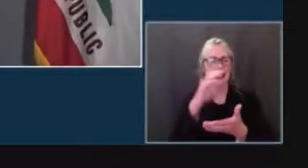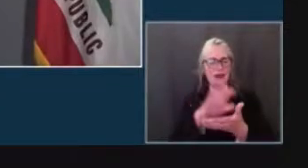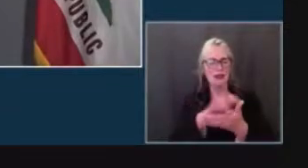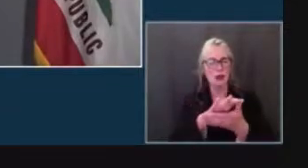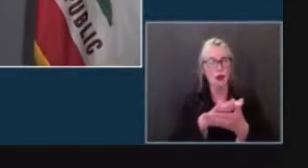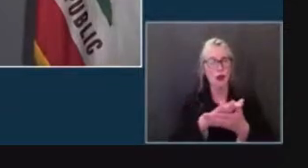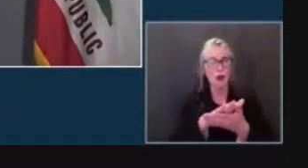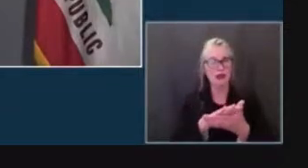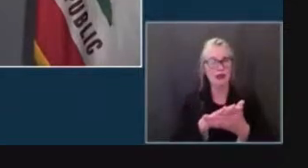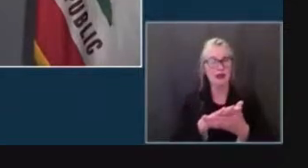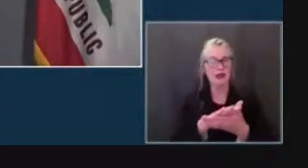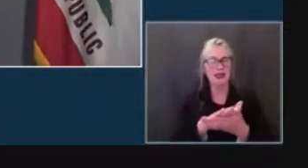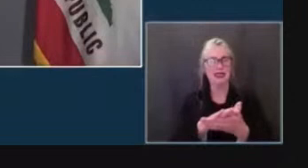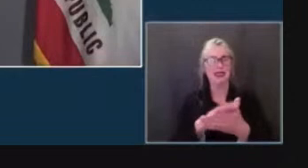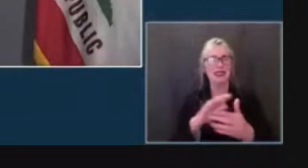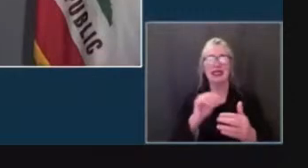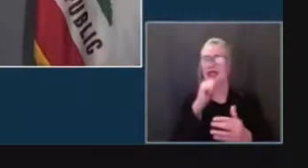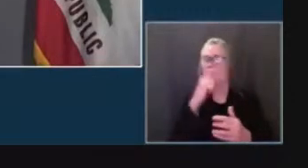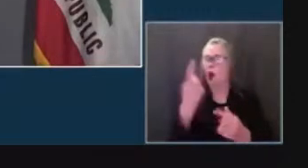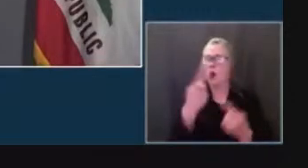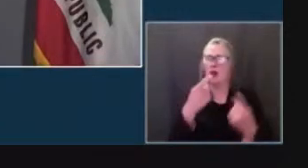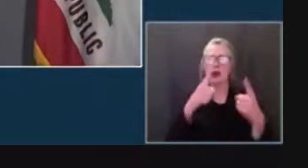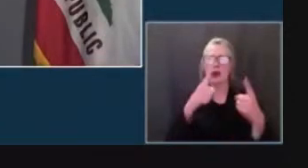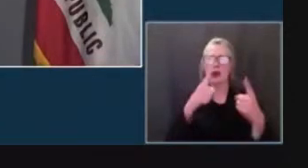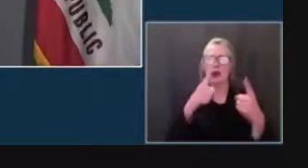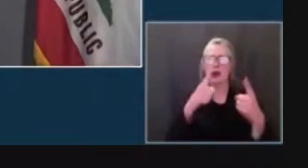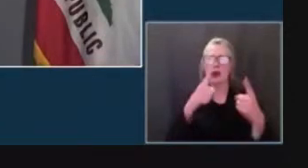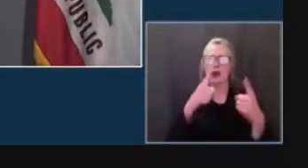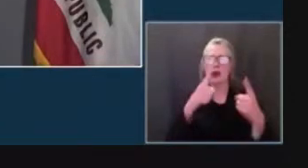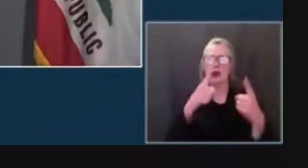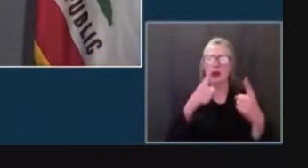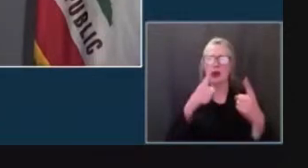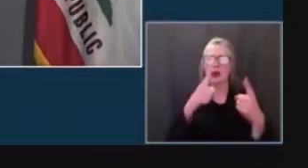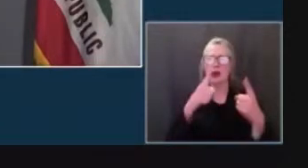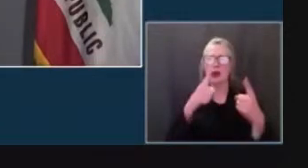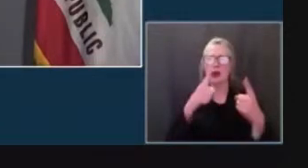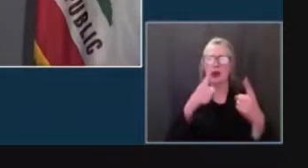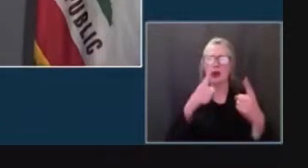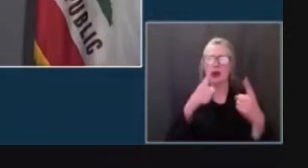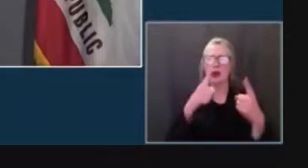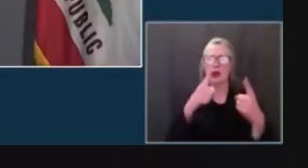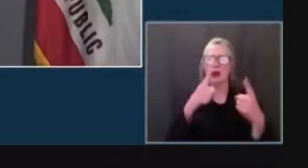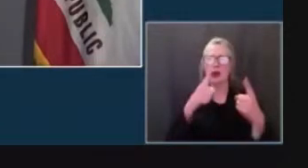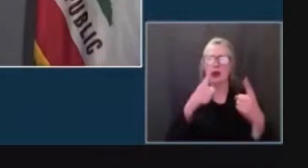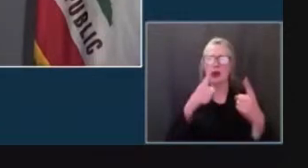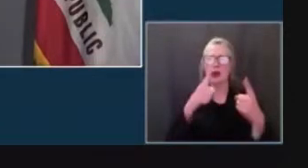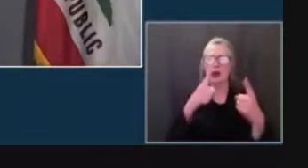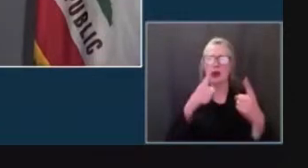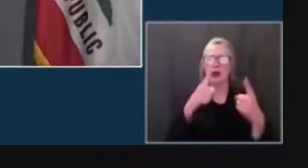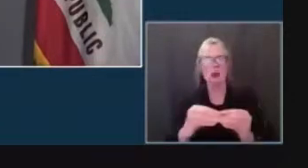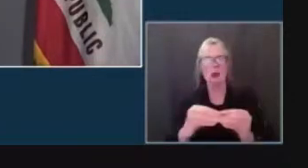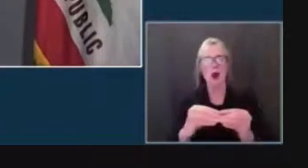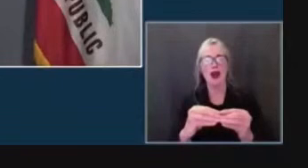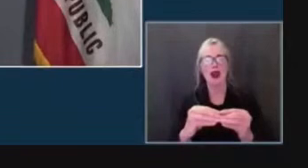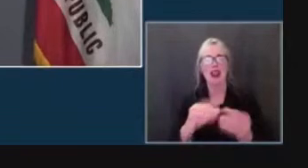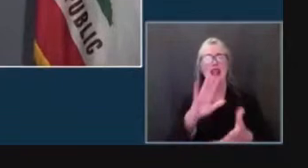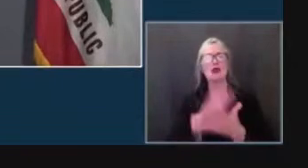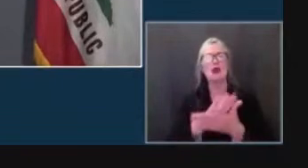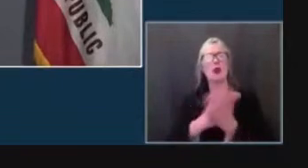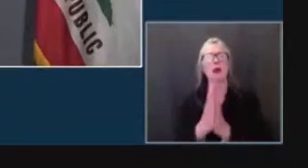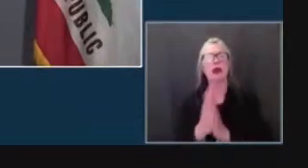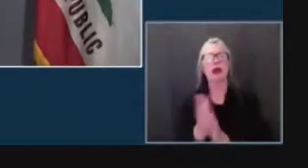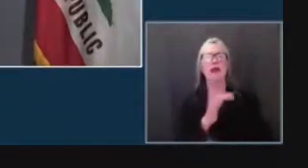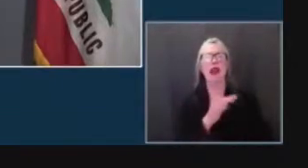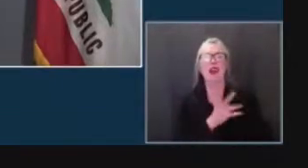so much more than what's happening inside the classroom. Schools are the heart of our communities. They